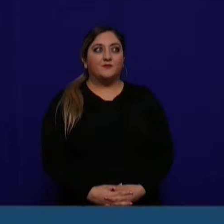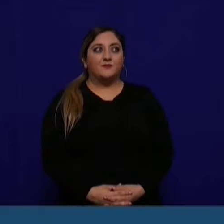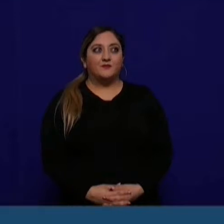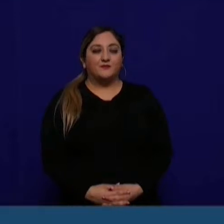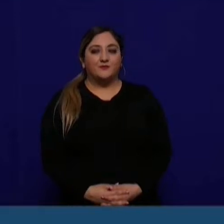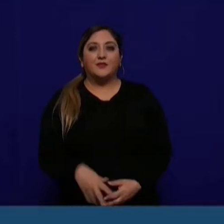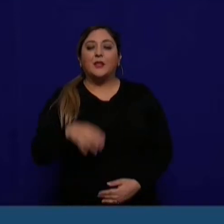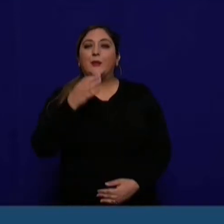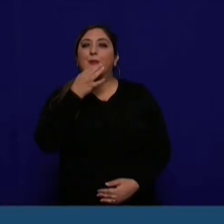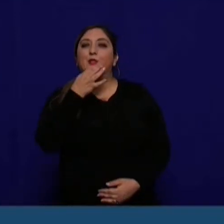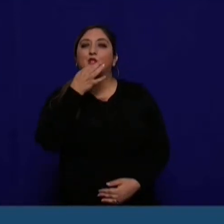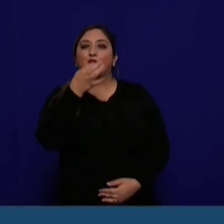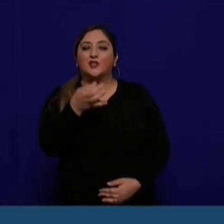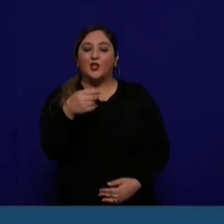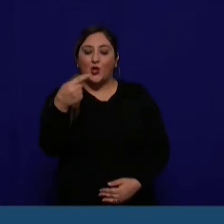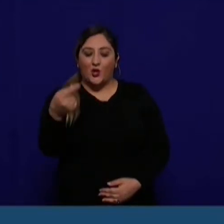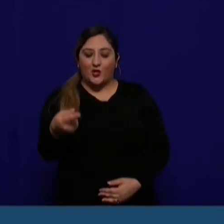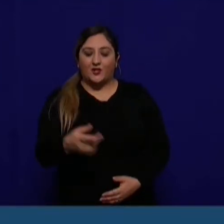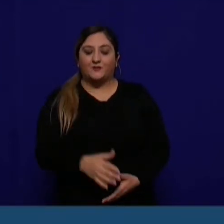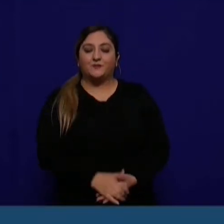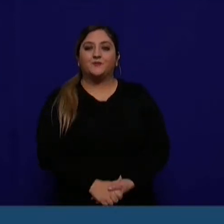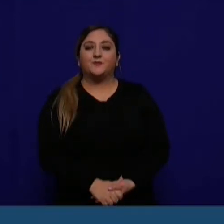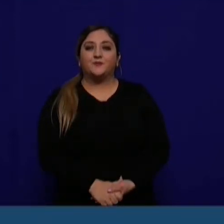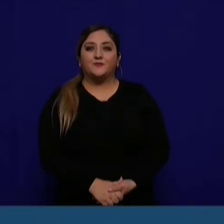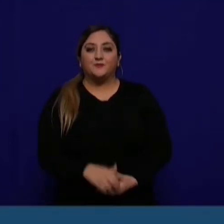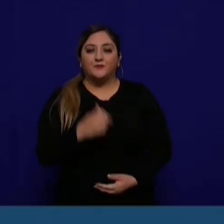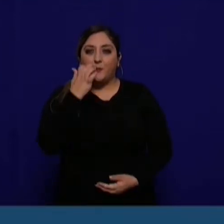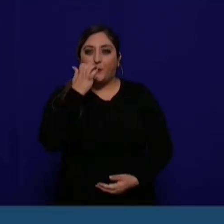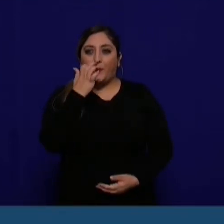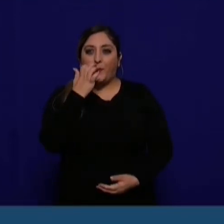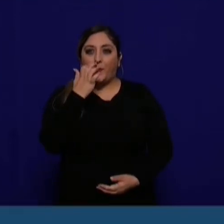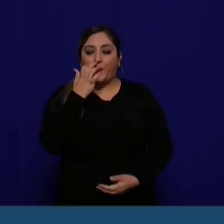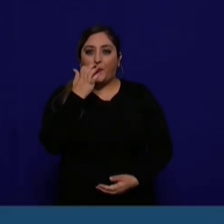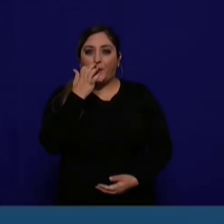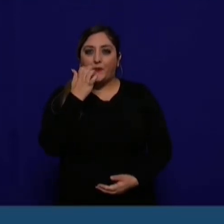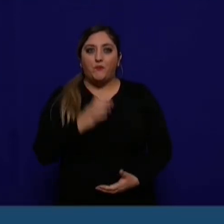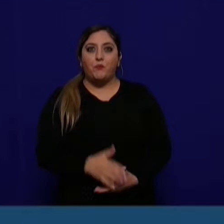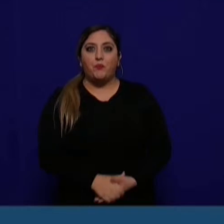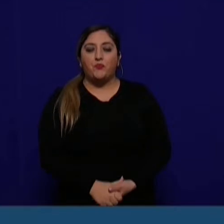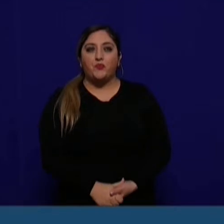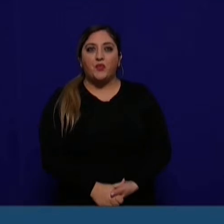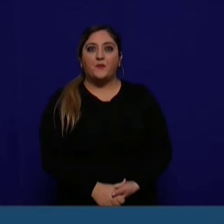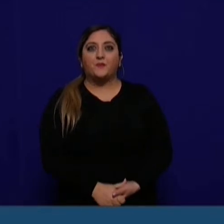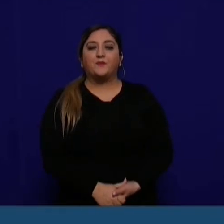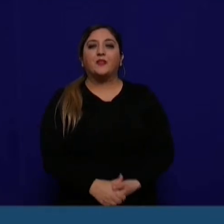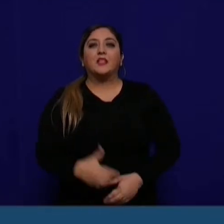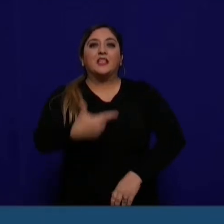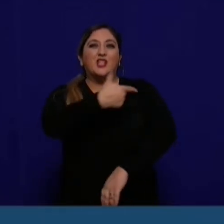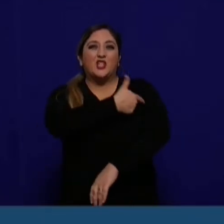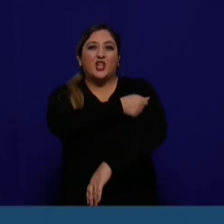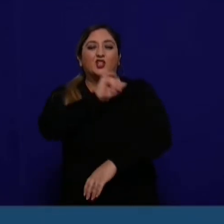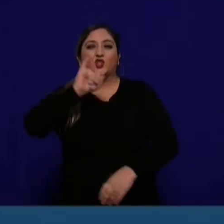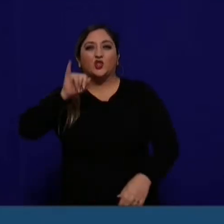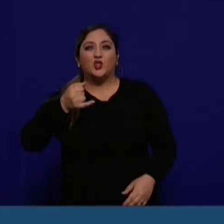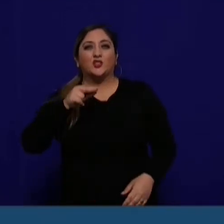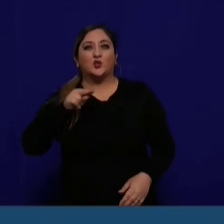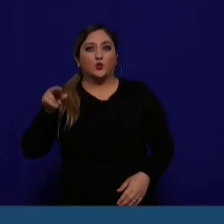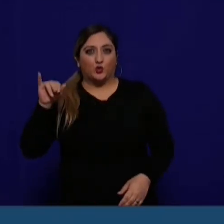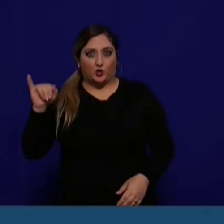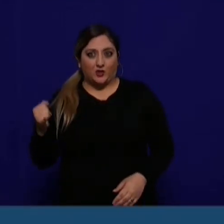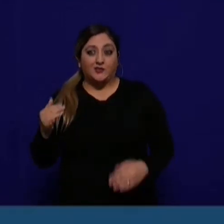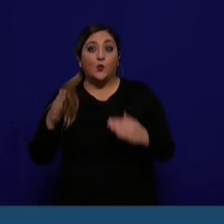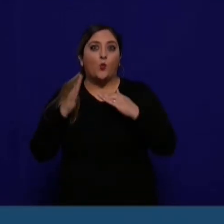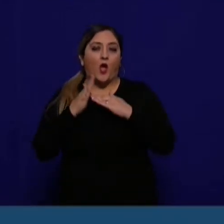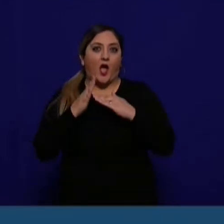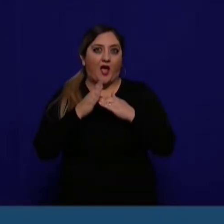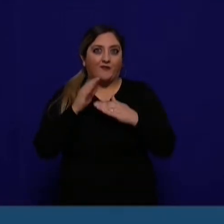Good afternoon, Professor Gauci. I have 2 questions. In light of the fact that Johnson & Johnson has paused its rollout in Europe,